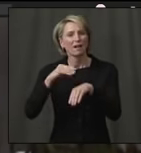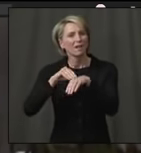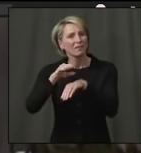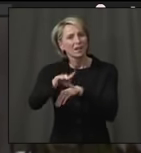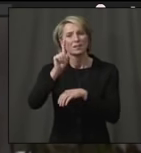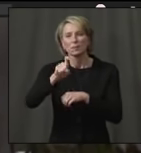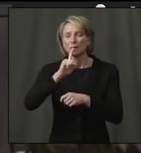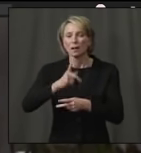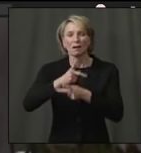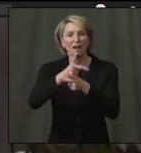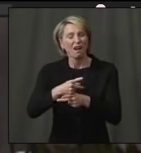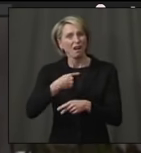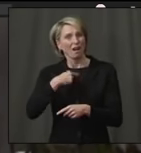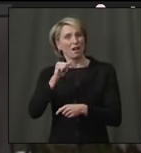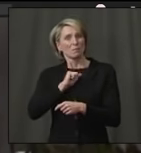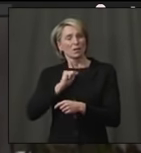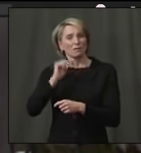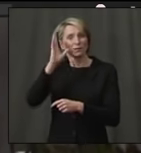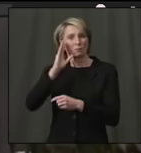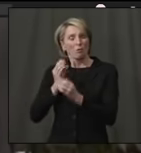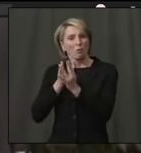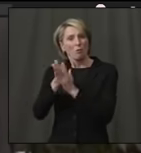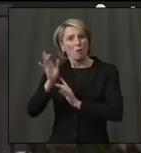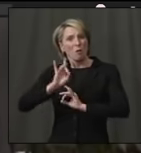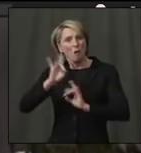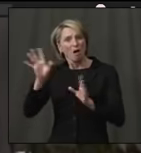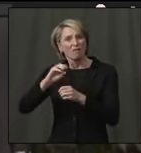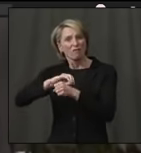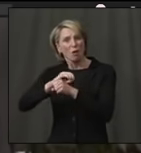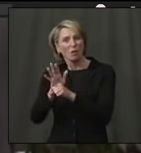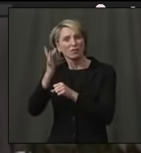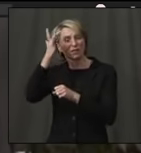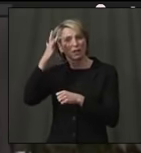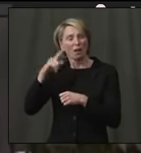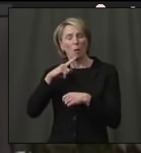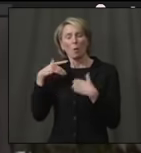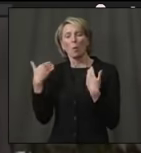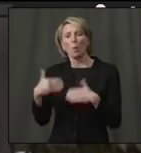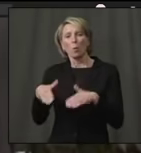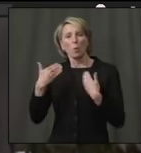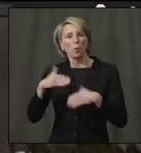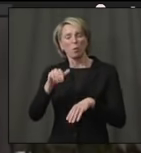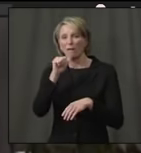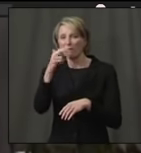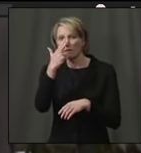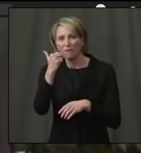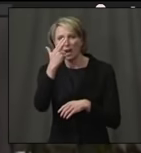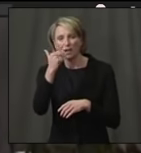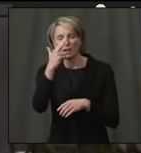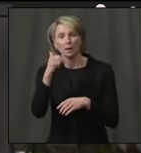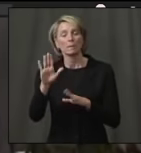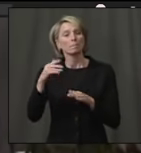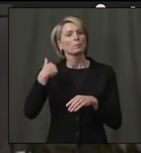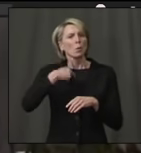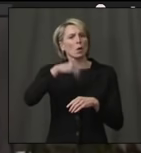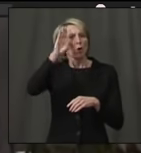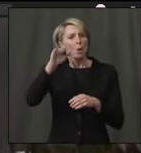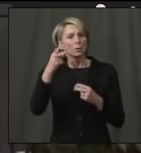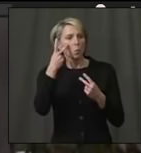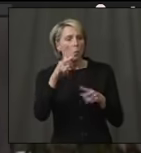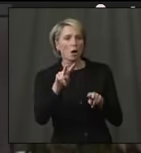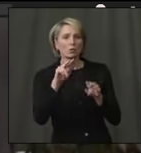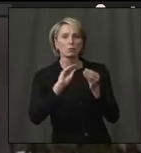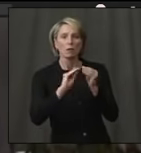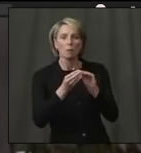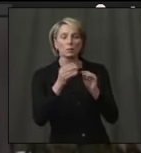our cases continue to increase. The number of deaths continue to increase, although hopefully slowing.